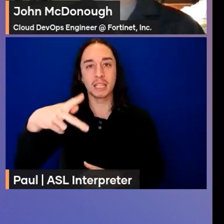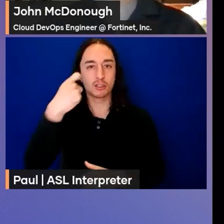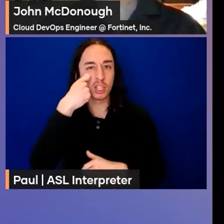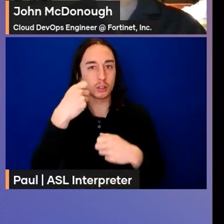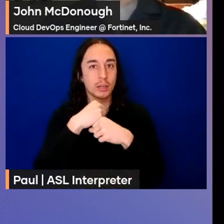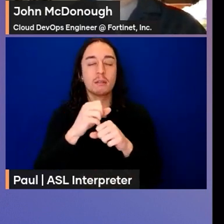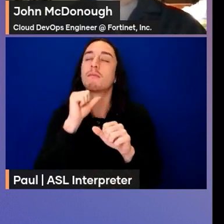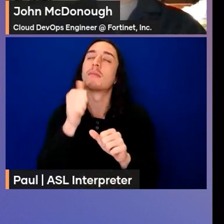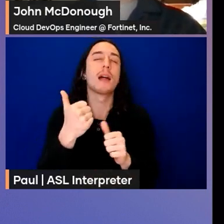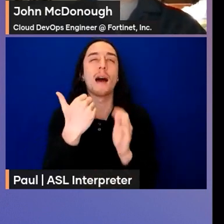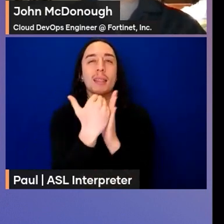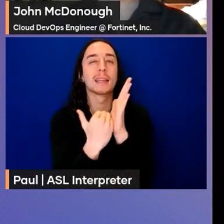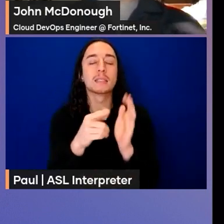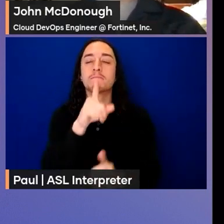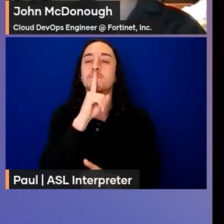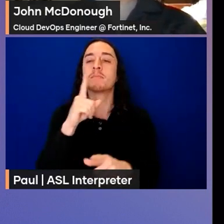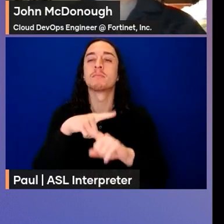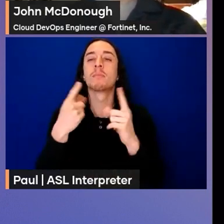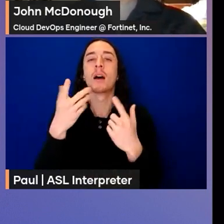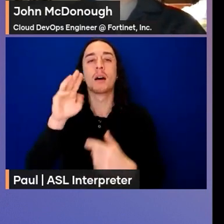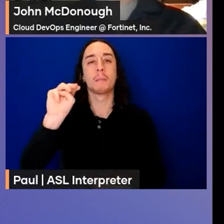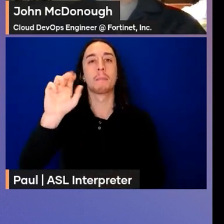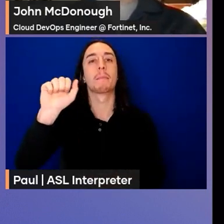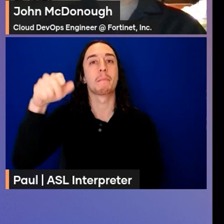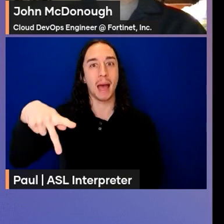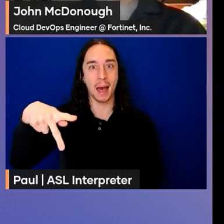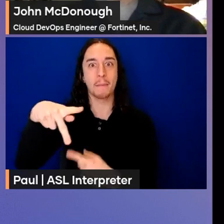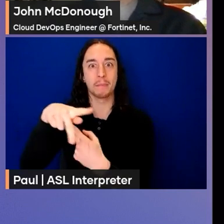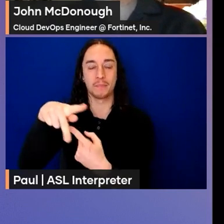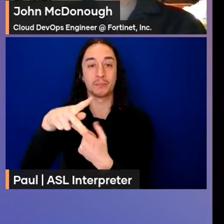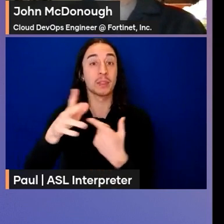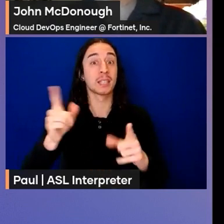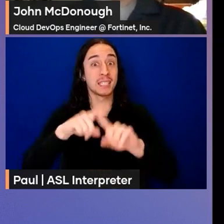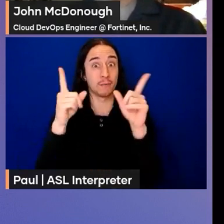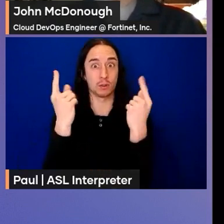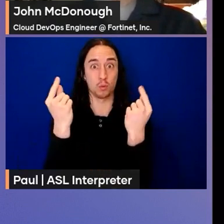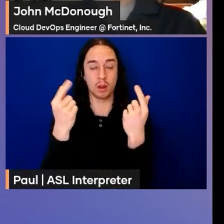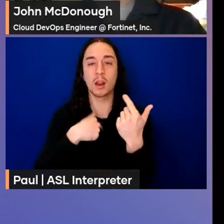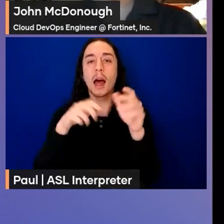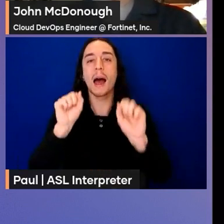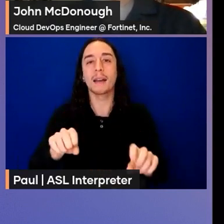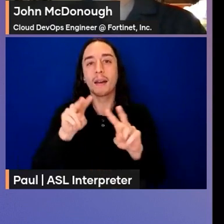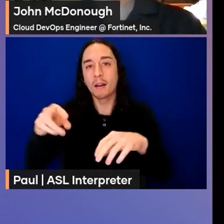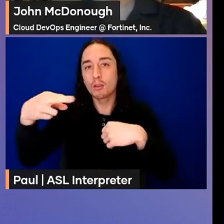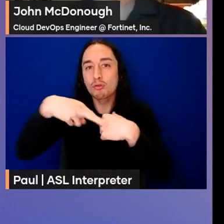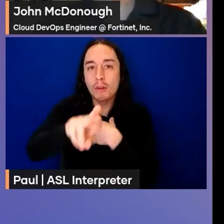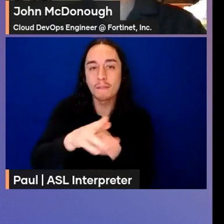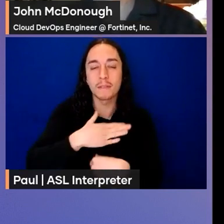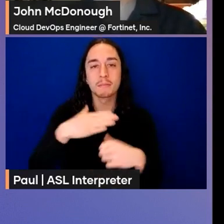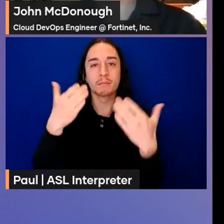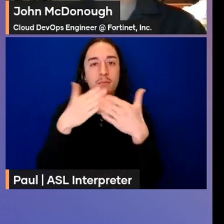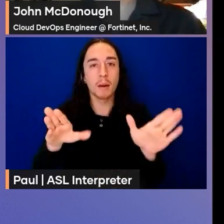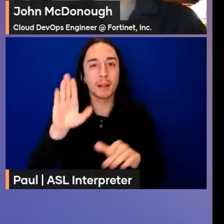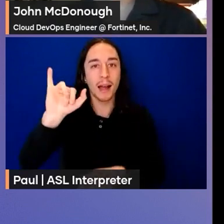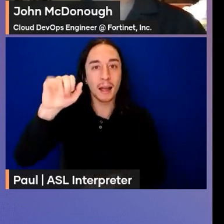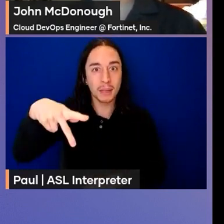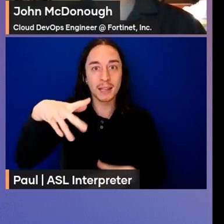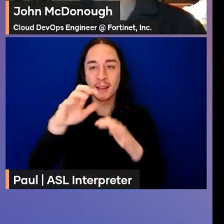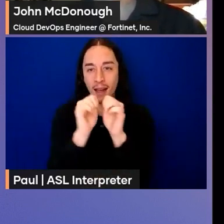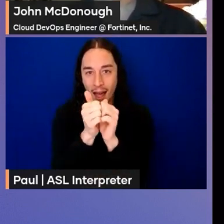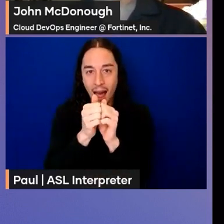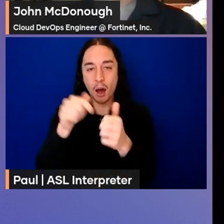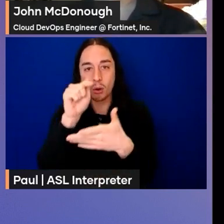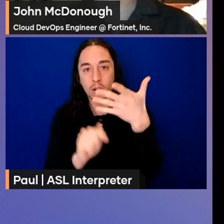map. And what's the differentiation there is that I can reference my public IPs by the name or the